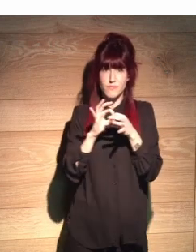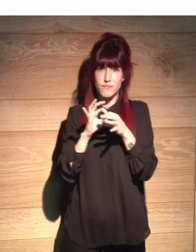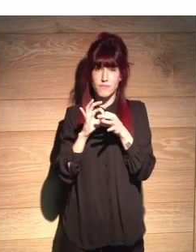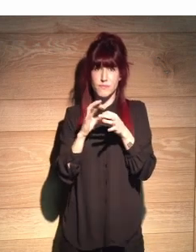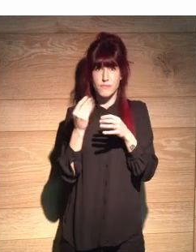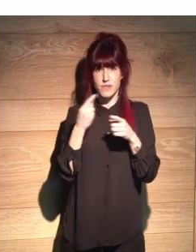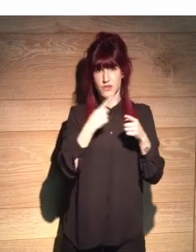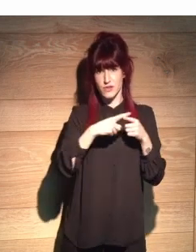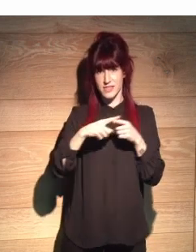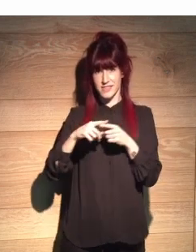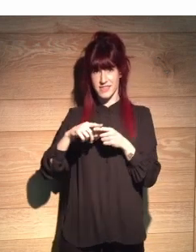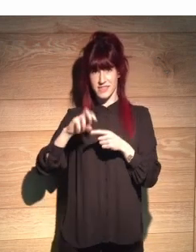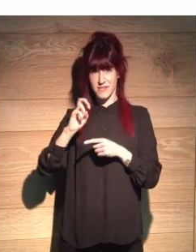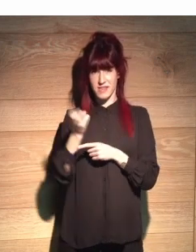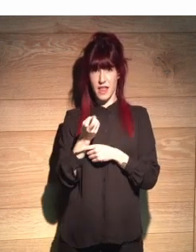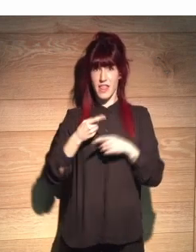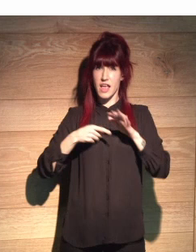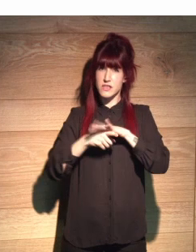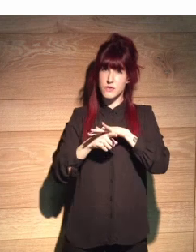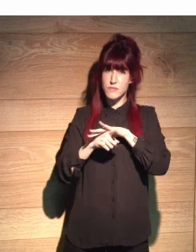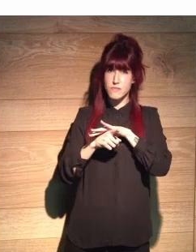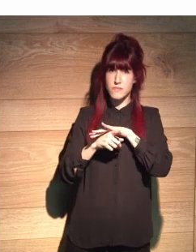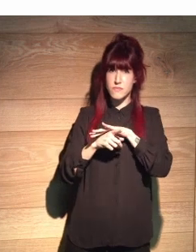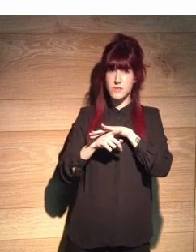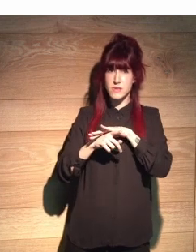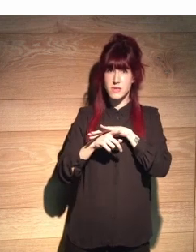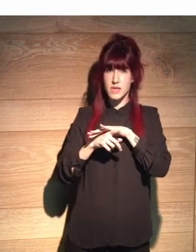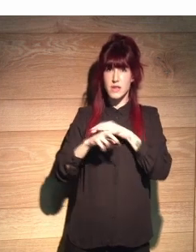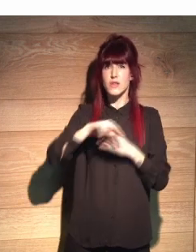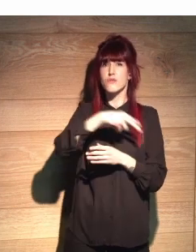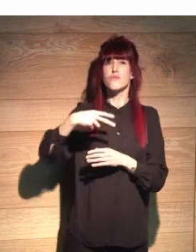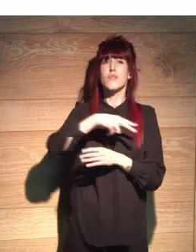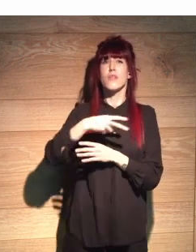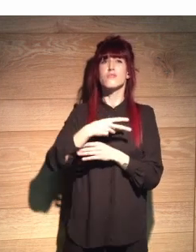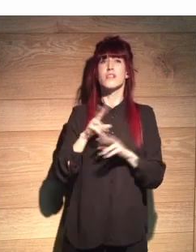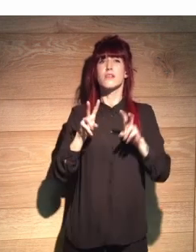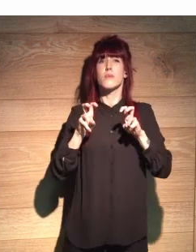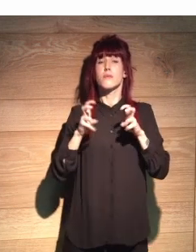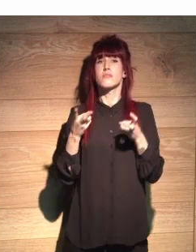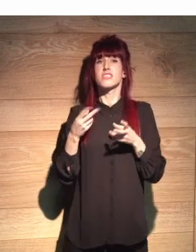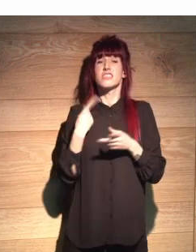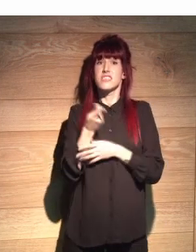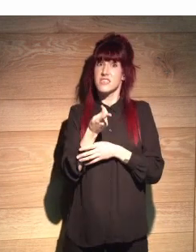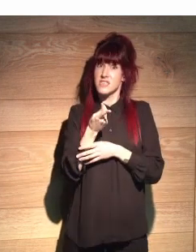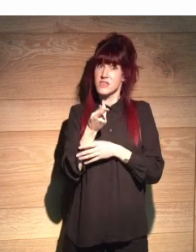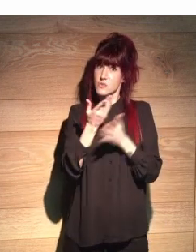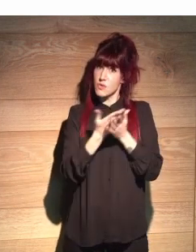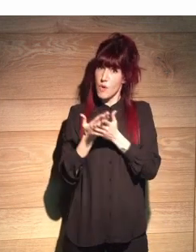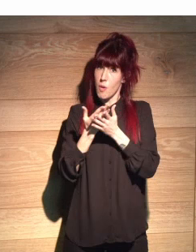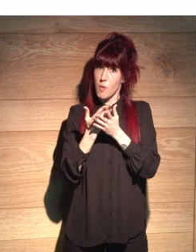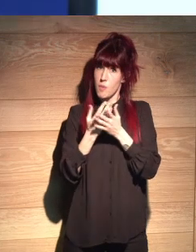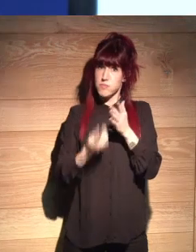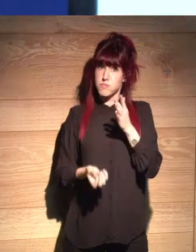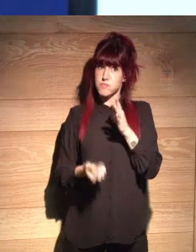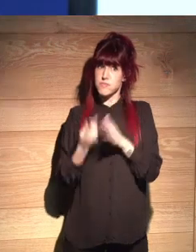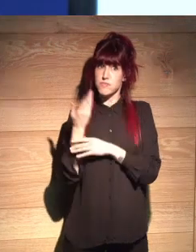management diversity and the innovation outcome. This study has been published by Harvard